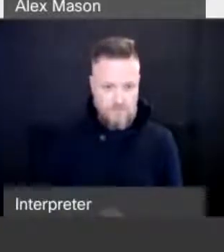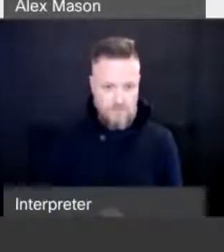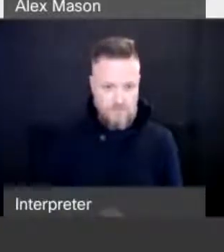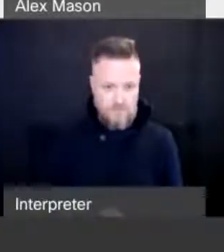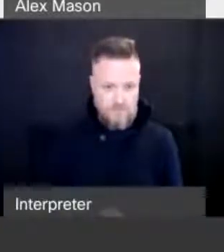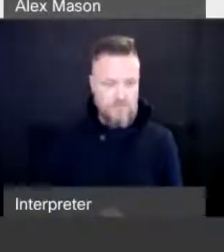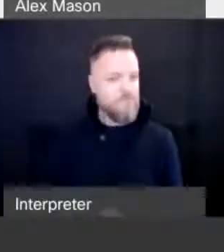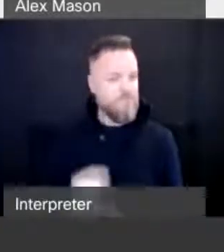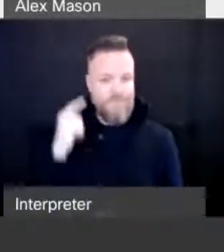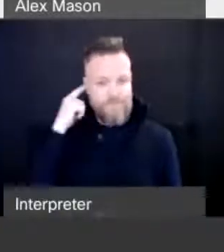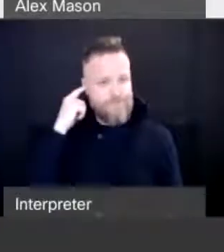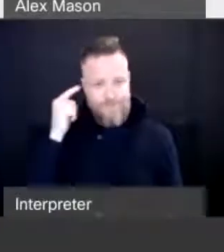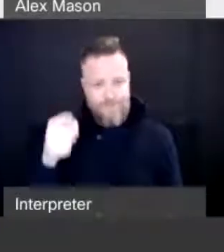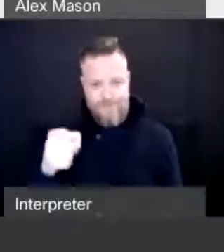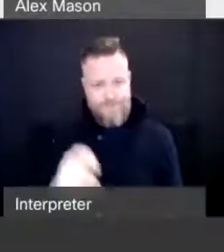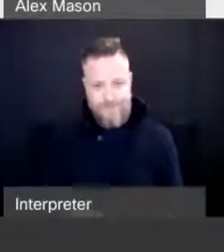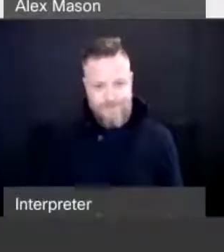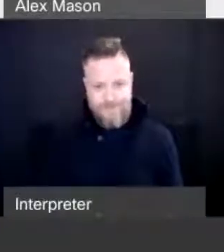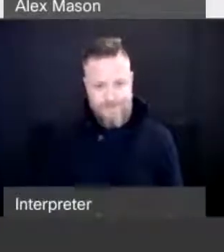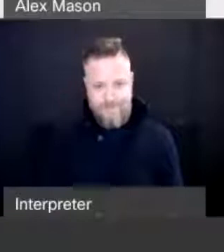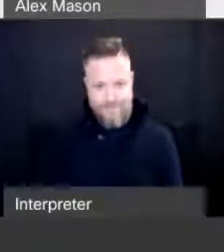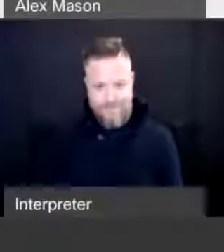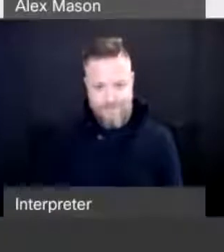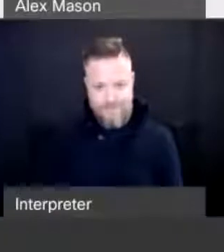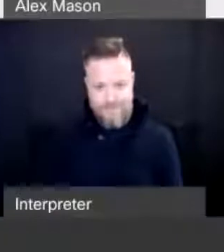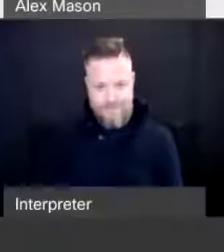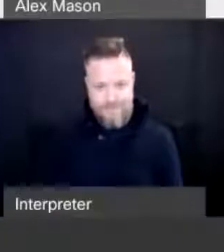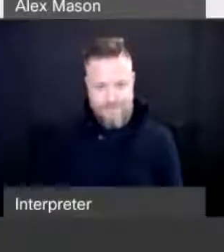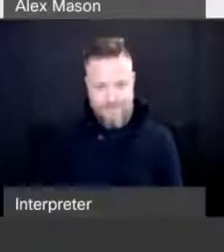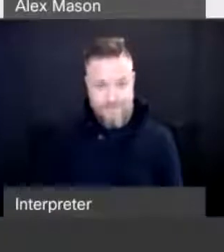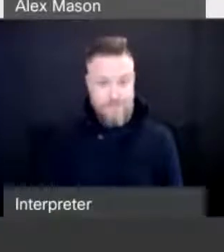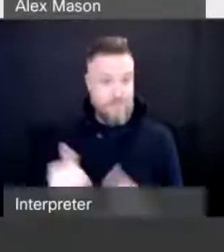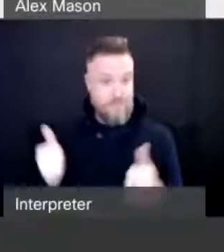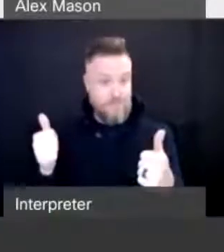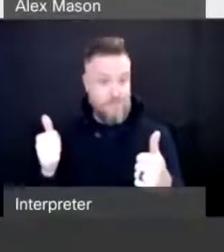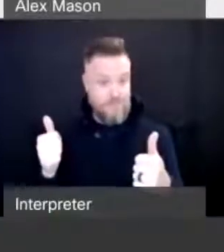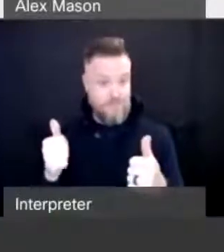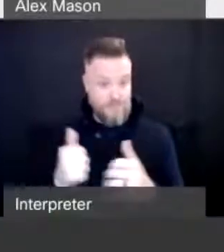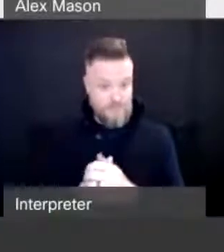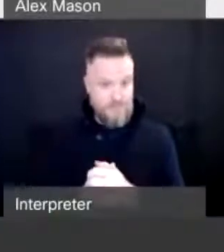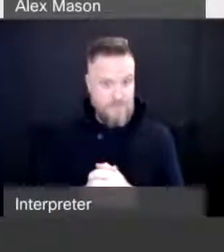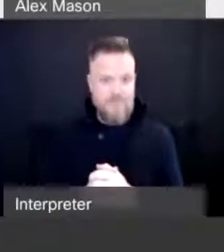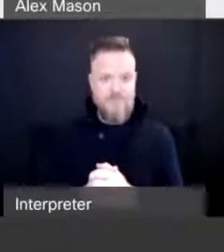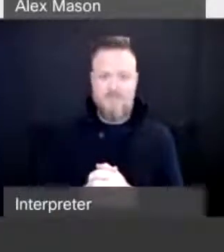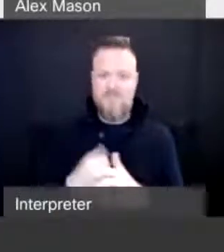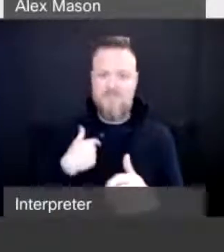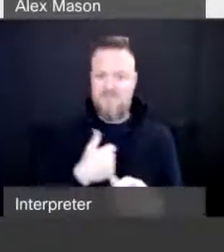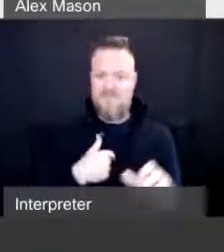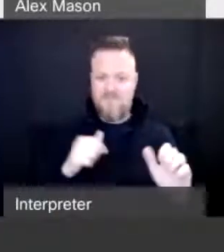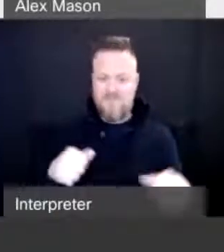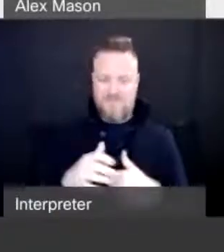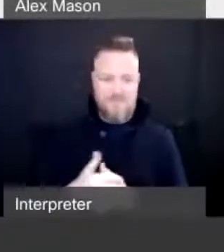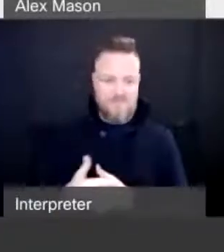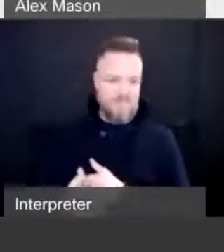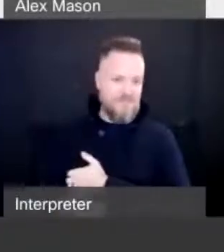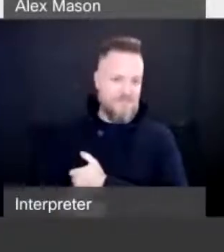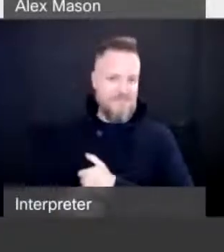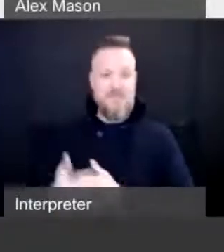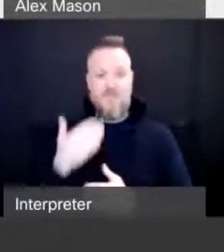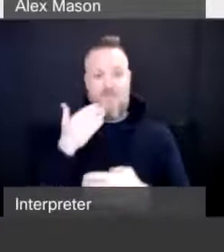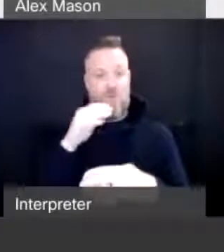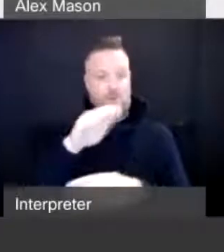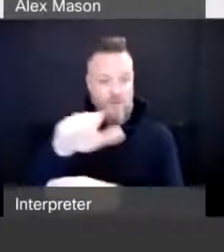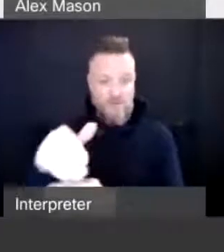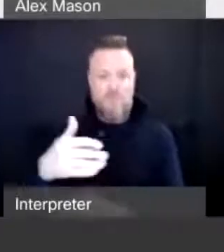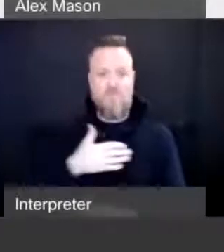We can't hear you, Dustin. Here we go. You hear me now, Madam Chair? Yes, we can. Welcome. Thank you. Good afternoon, Madam Chair. Good to